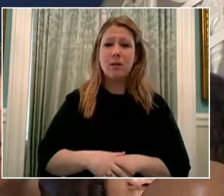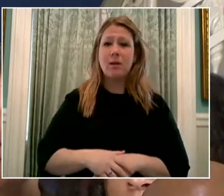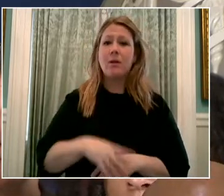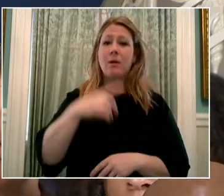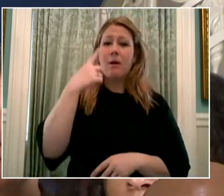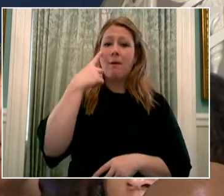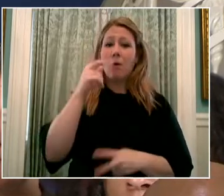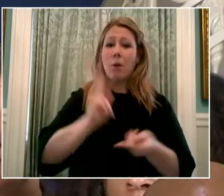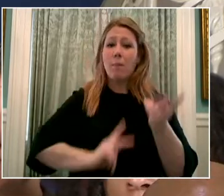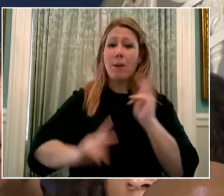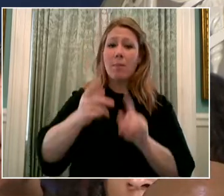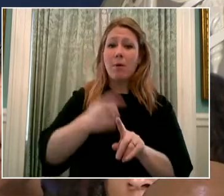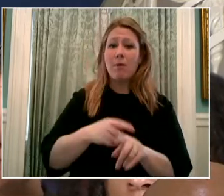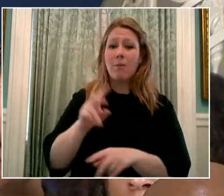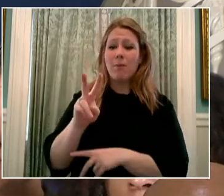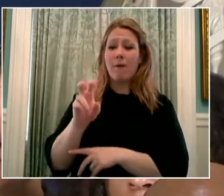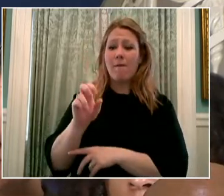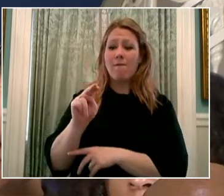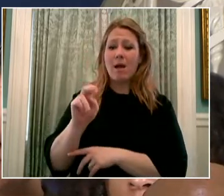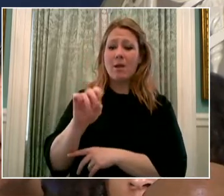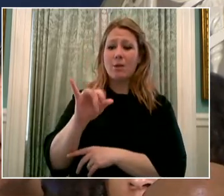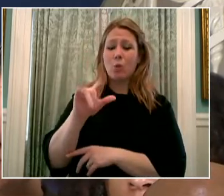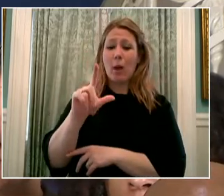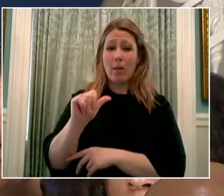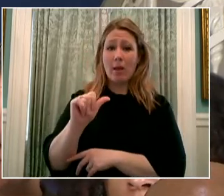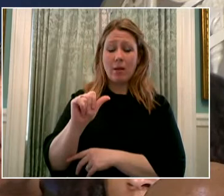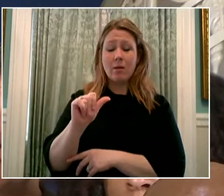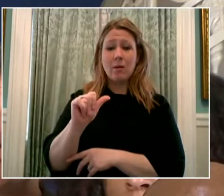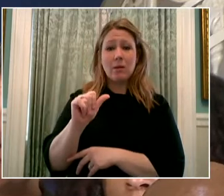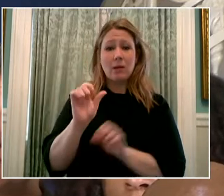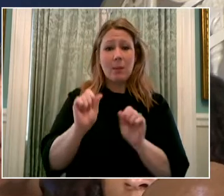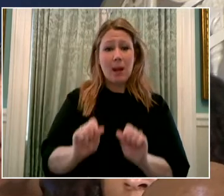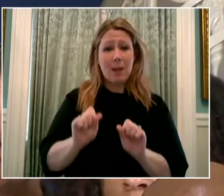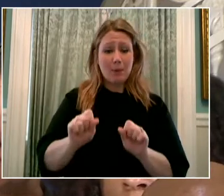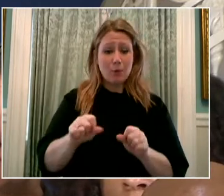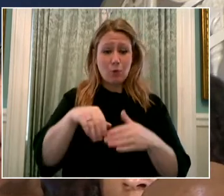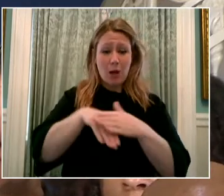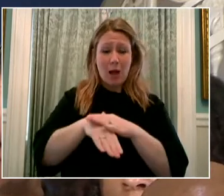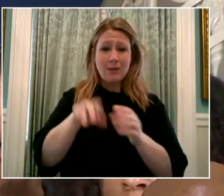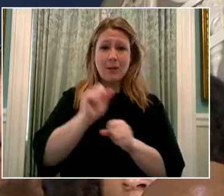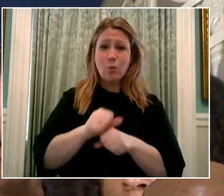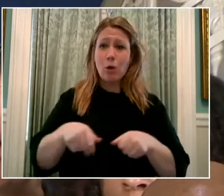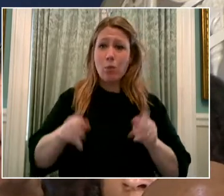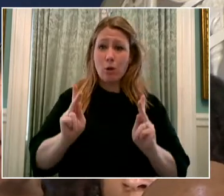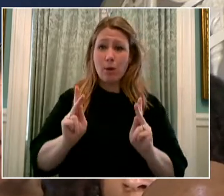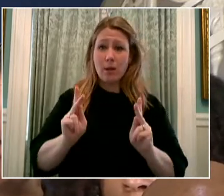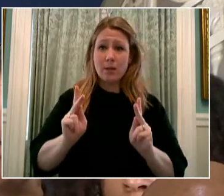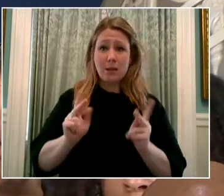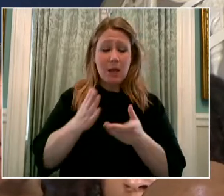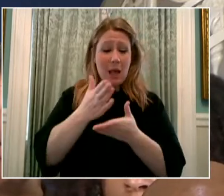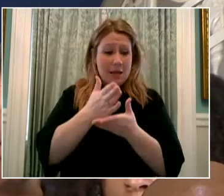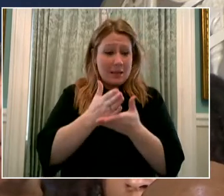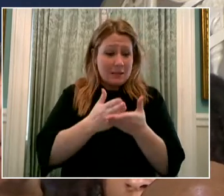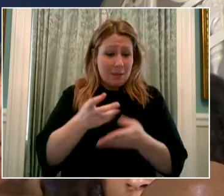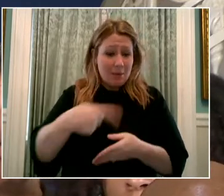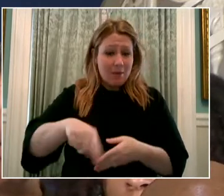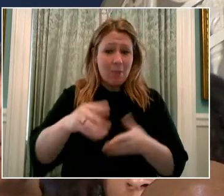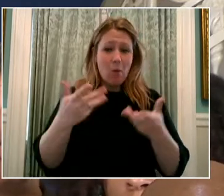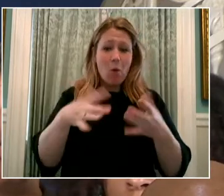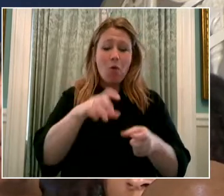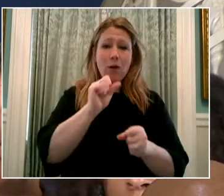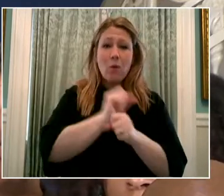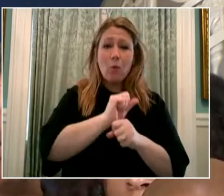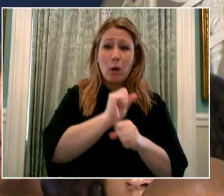access work permits, and some are already working even at the nonprofits that are now serving